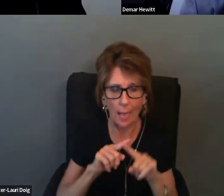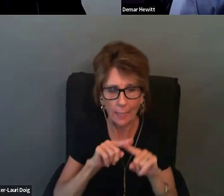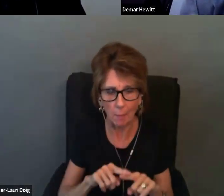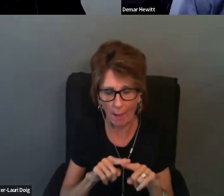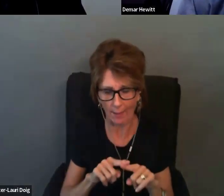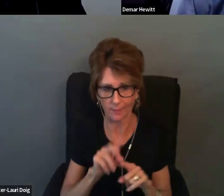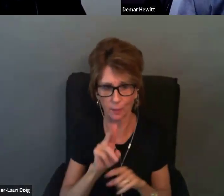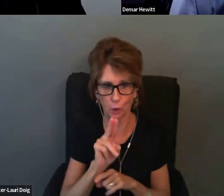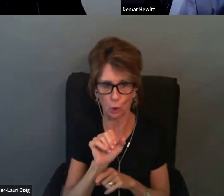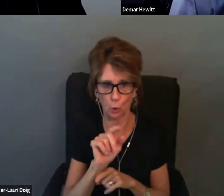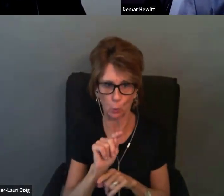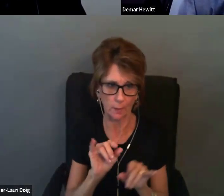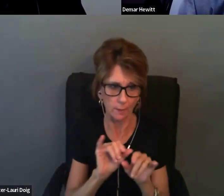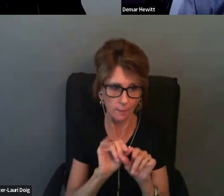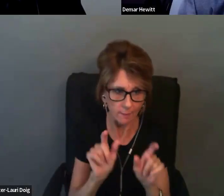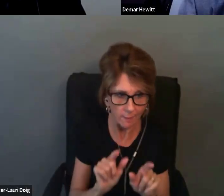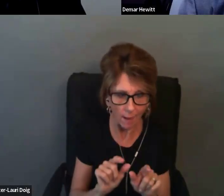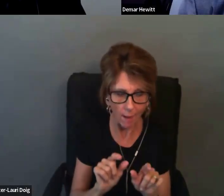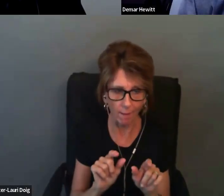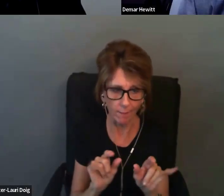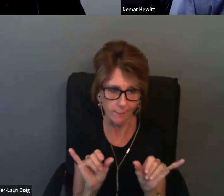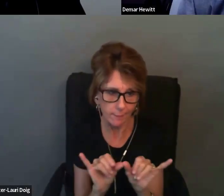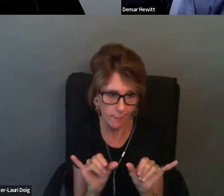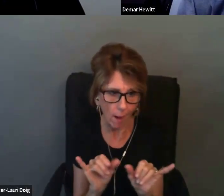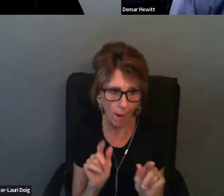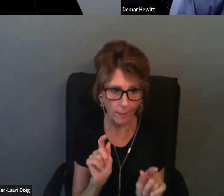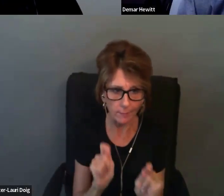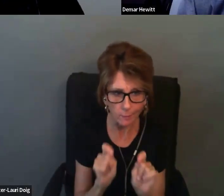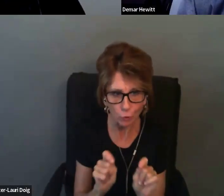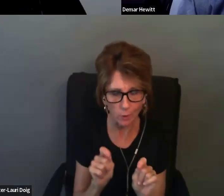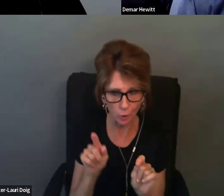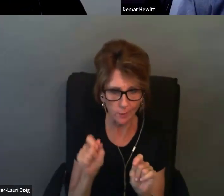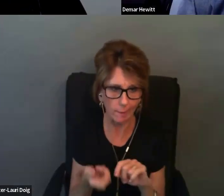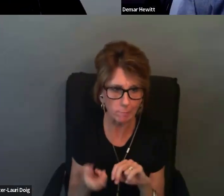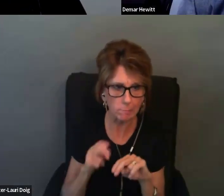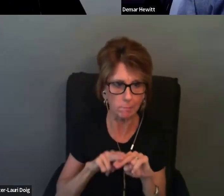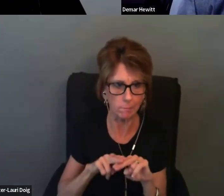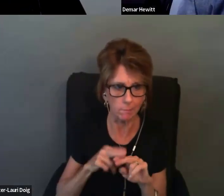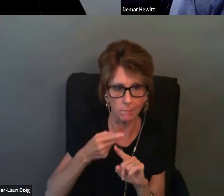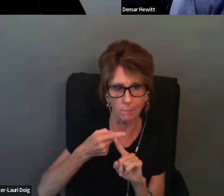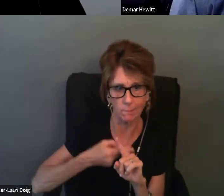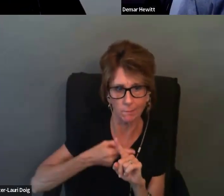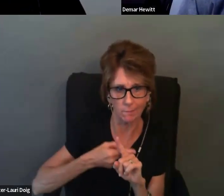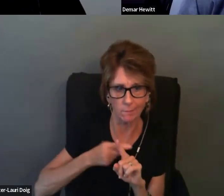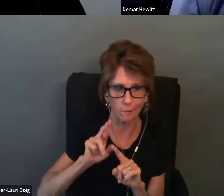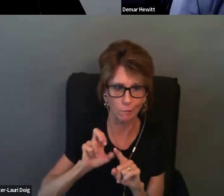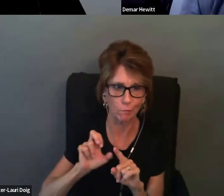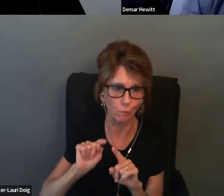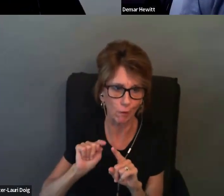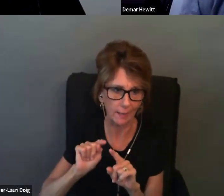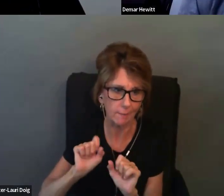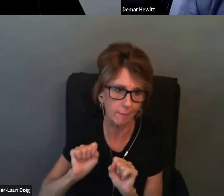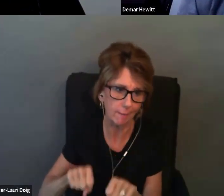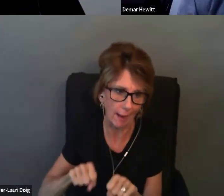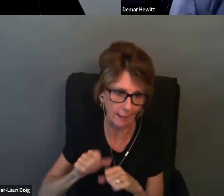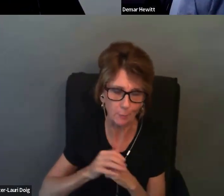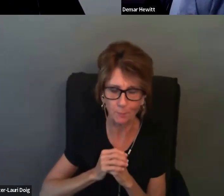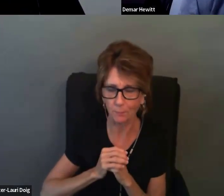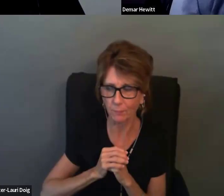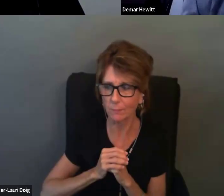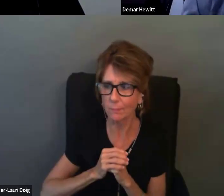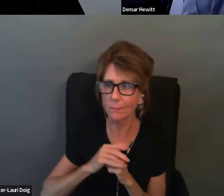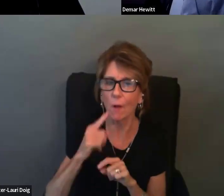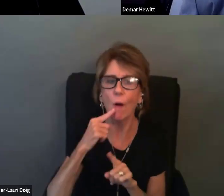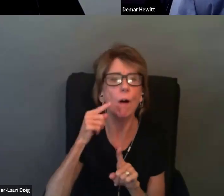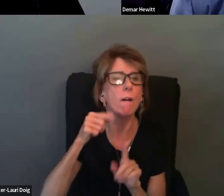and changes in the unit and what you're requesting. So if, for example, your